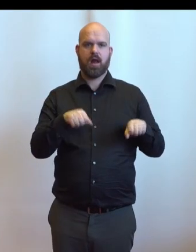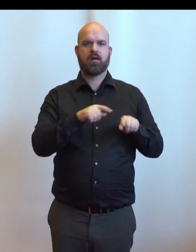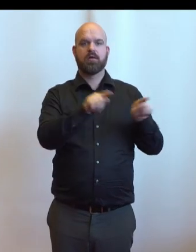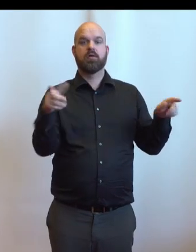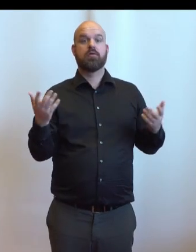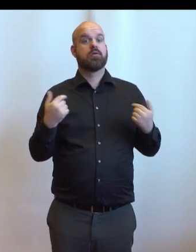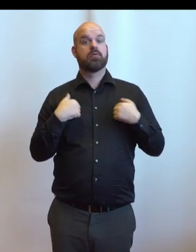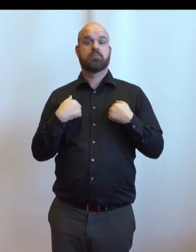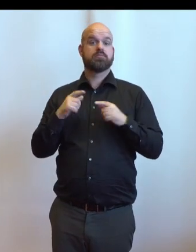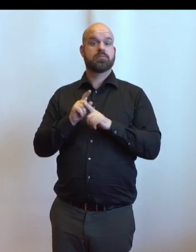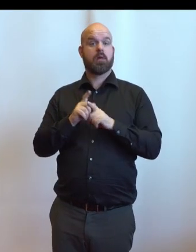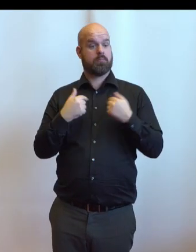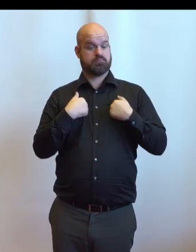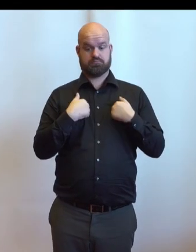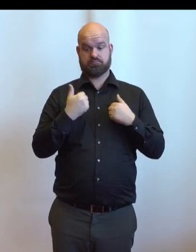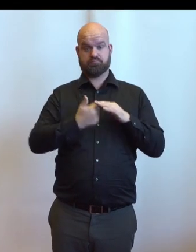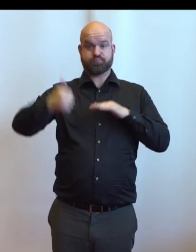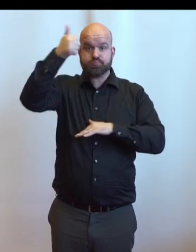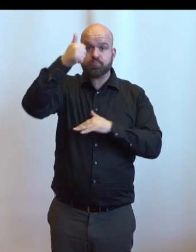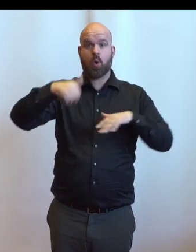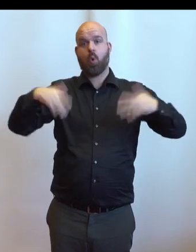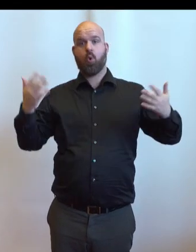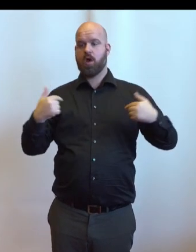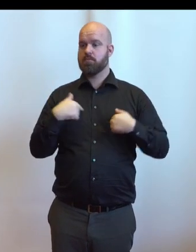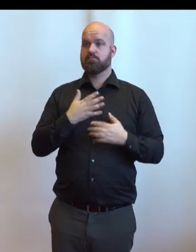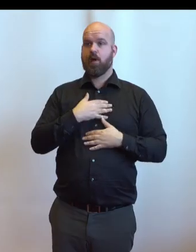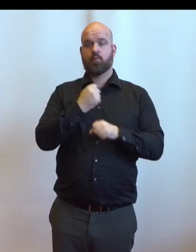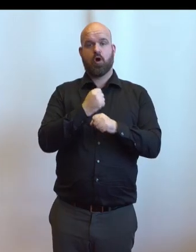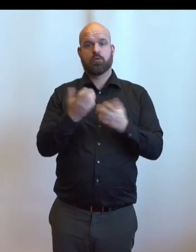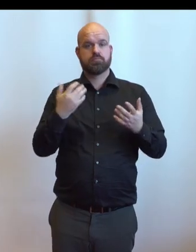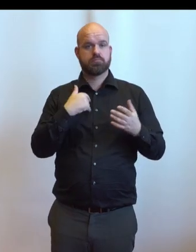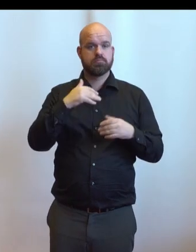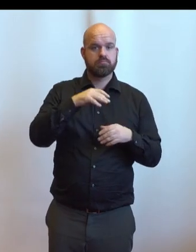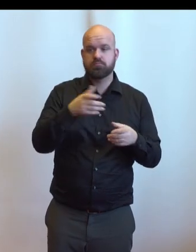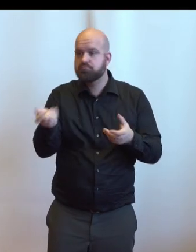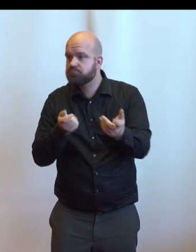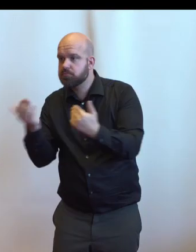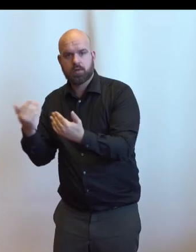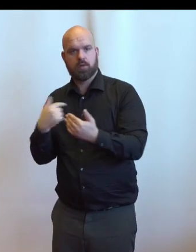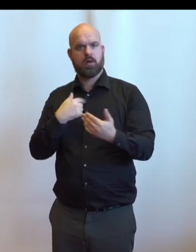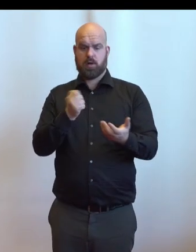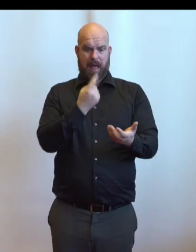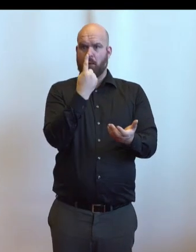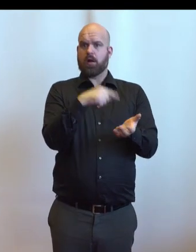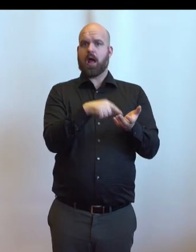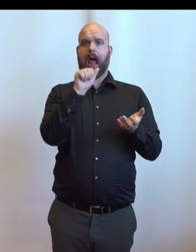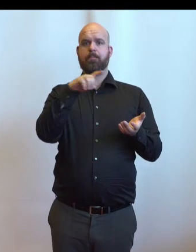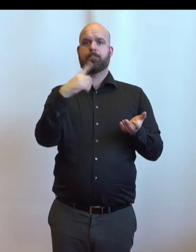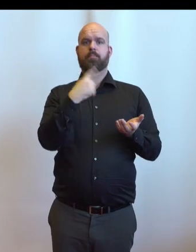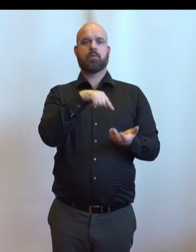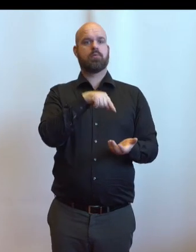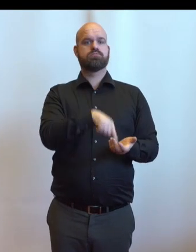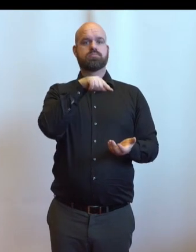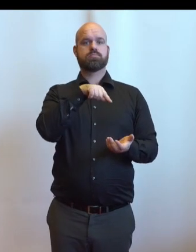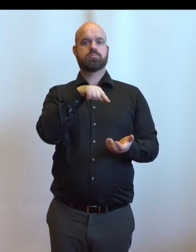you can use this app very, very easily, and everything will be centralized in one single information system that will benefit the